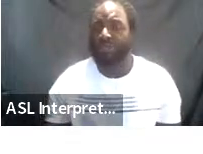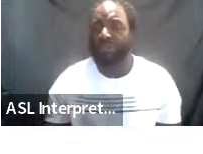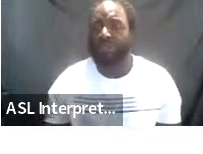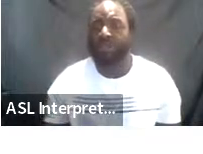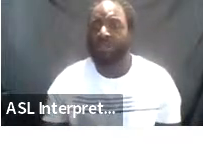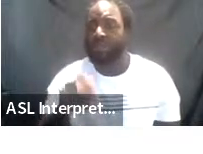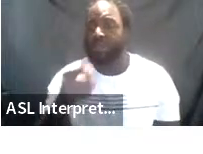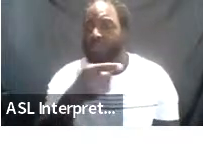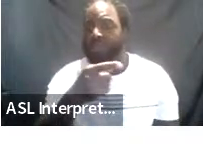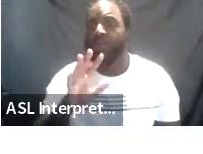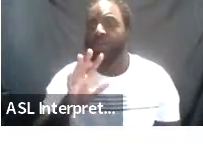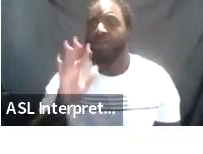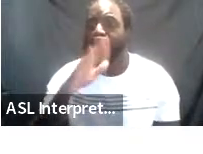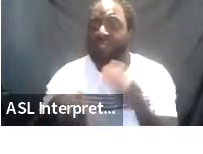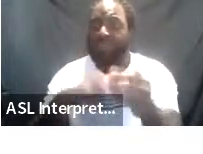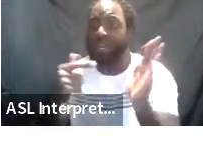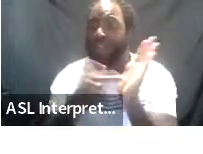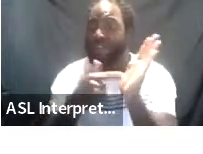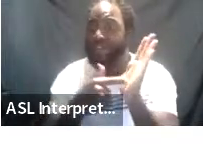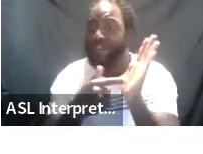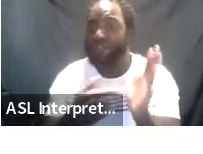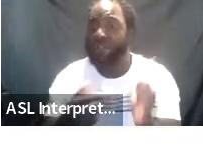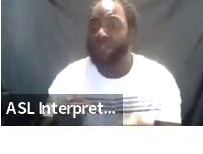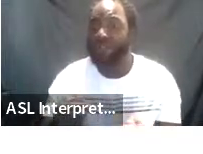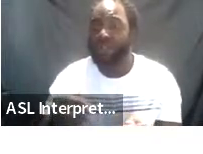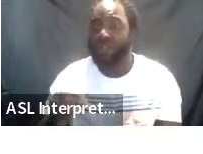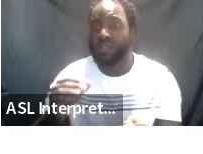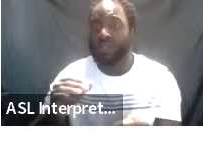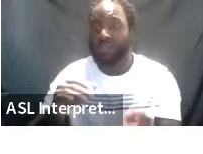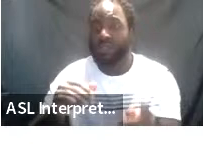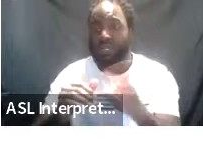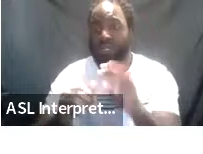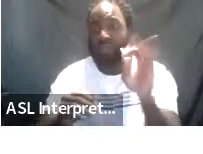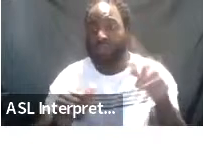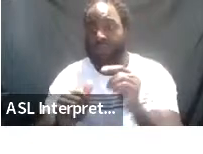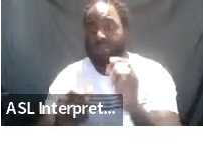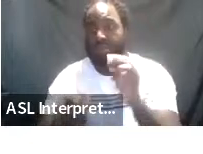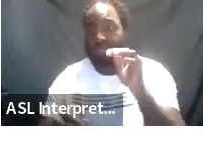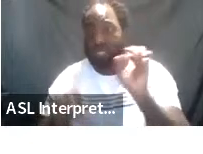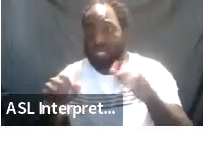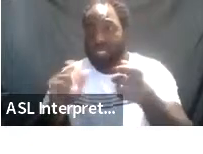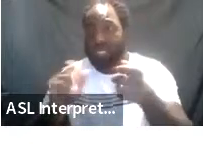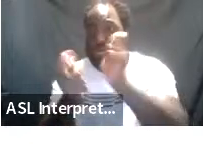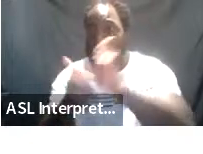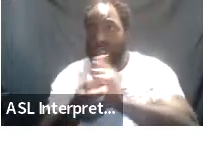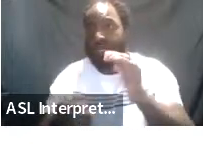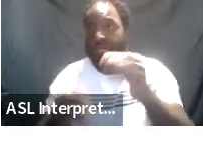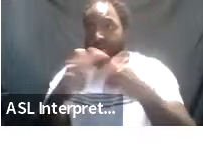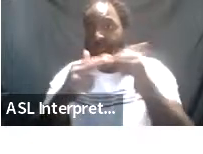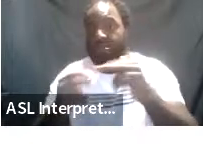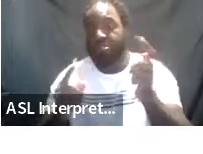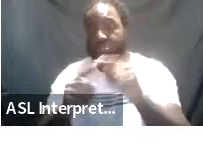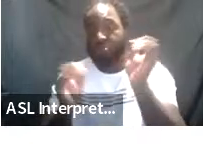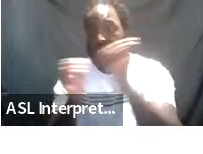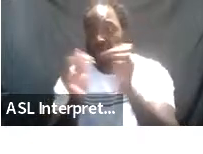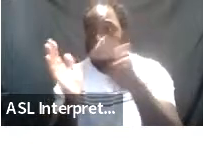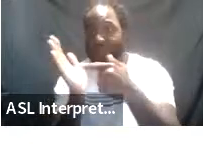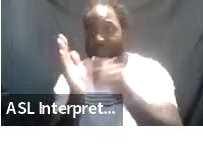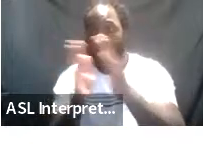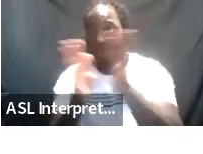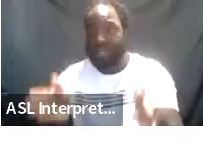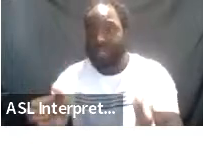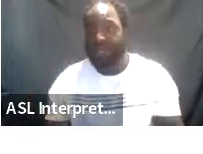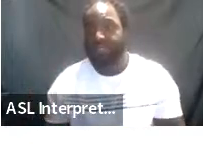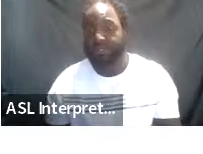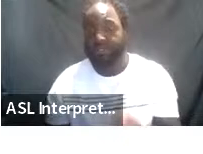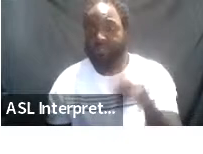speaking about the affordability, when we're looking to convert buildings for more affordable housing. Okay. Okay,